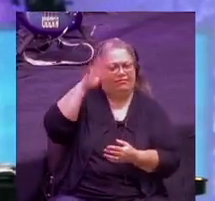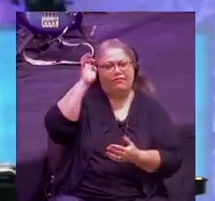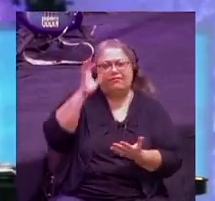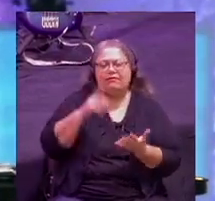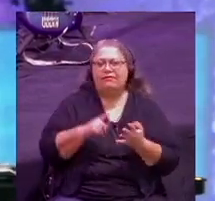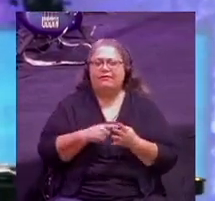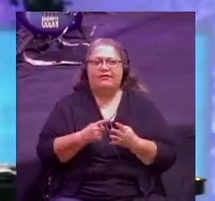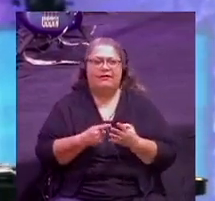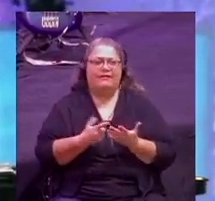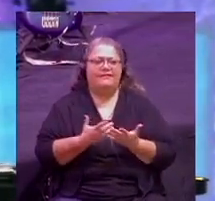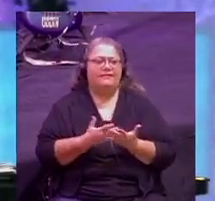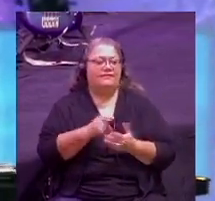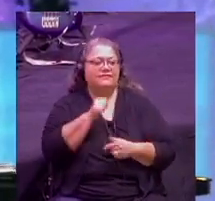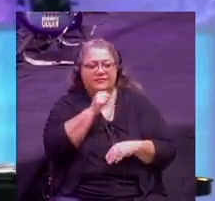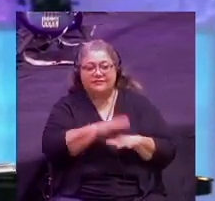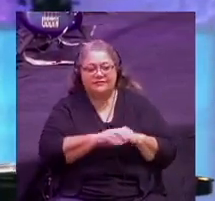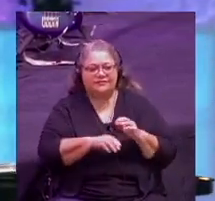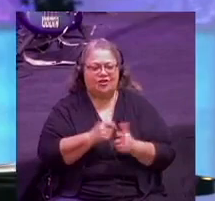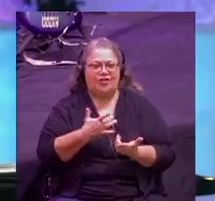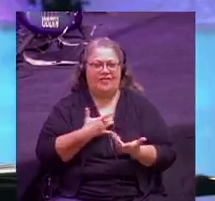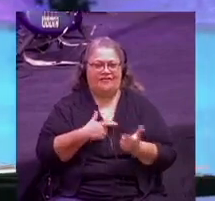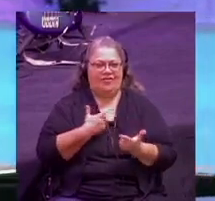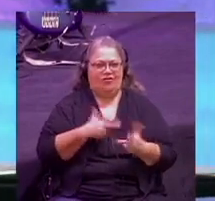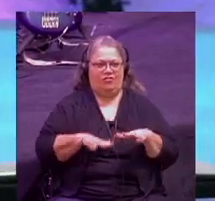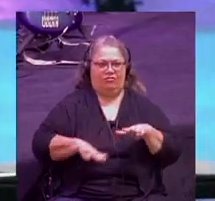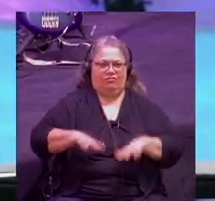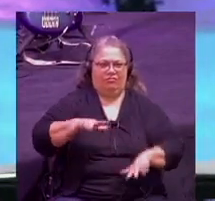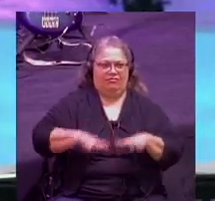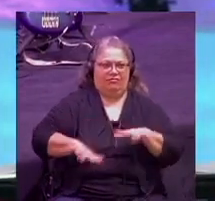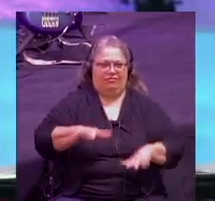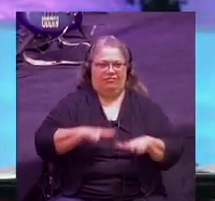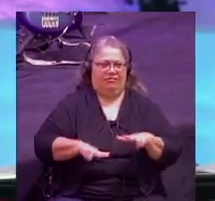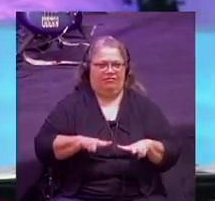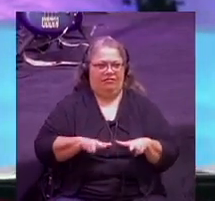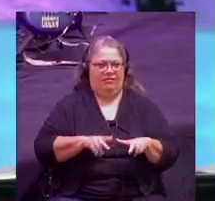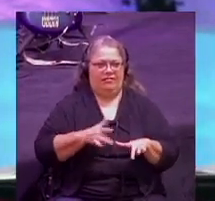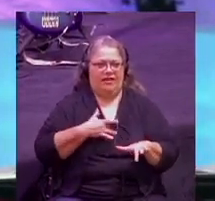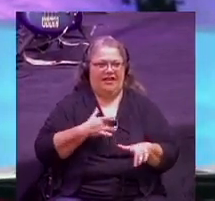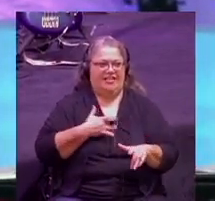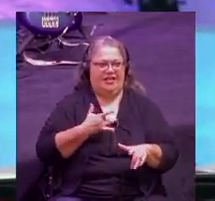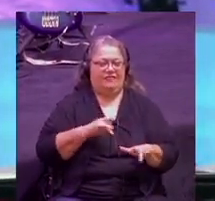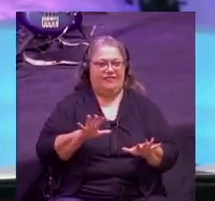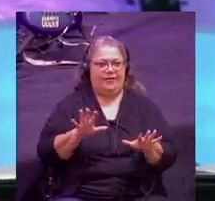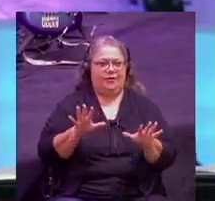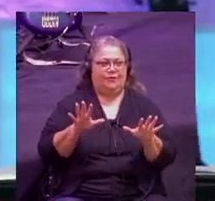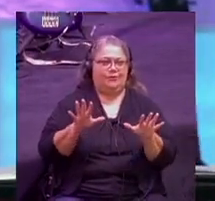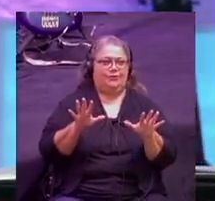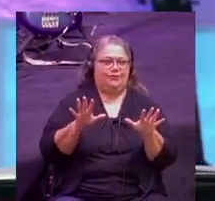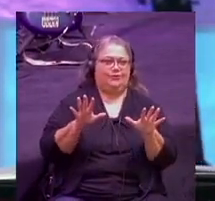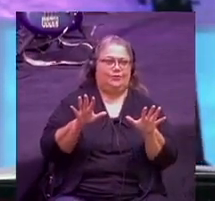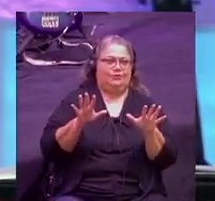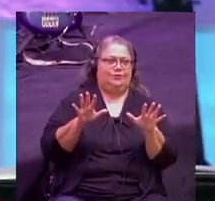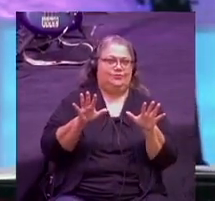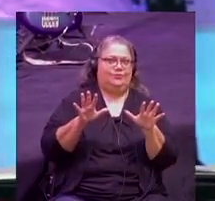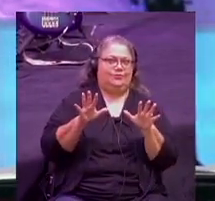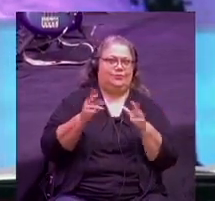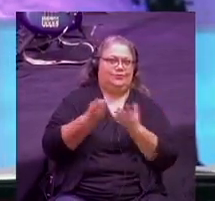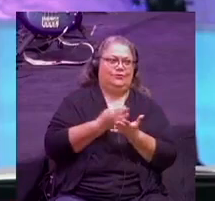answers. People have this awkwardness. This mystics, just, ooh, the Holy Spirit, he scares